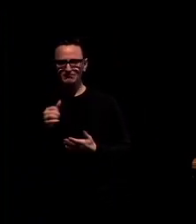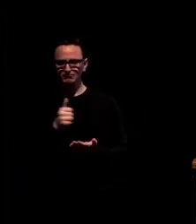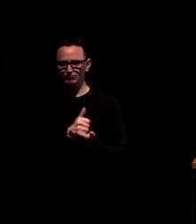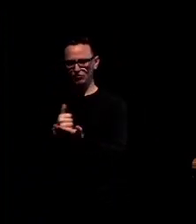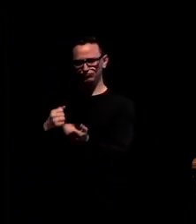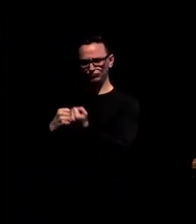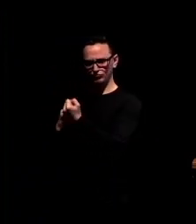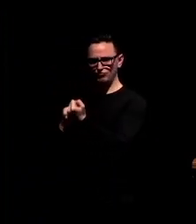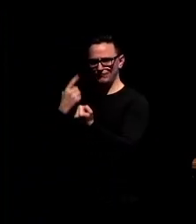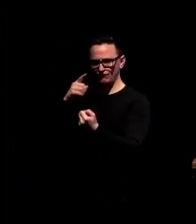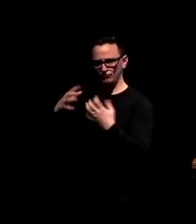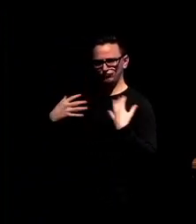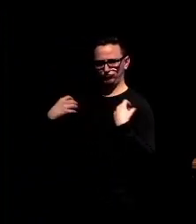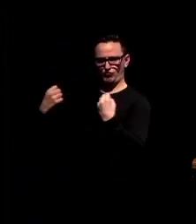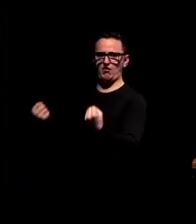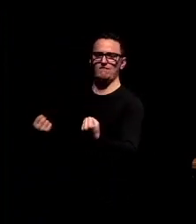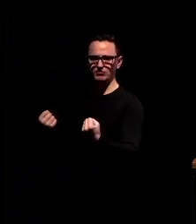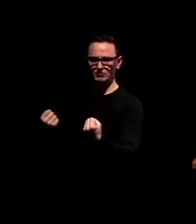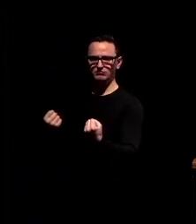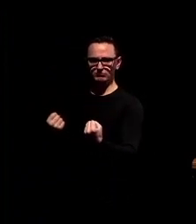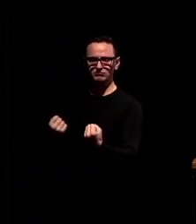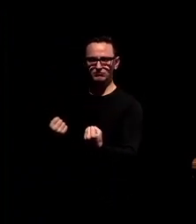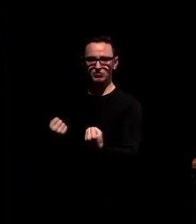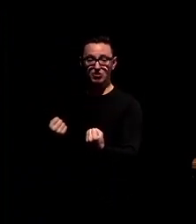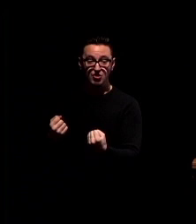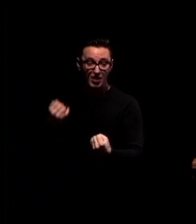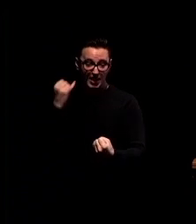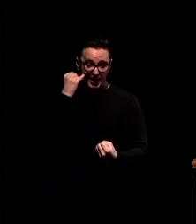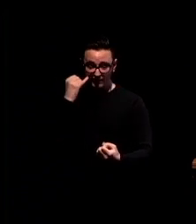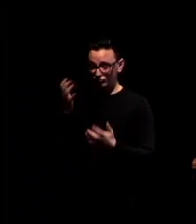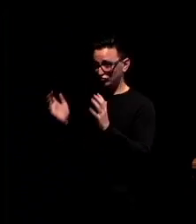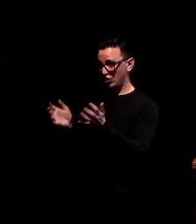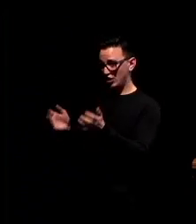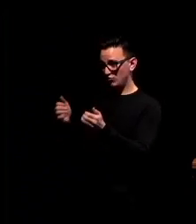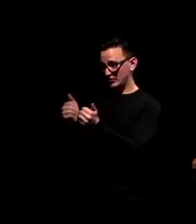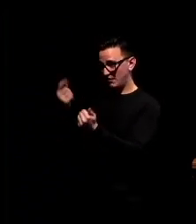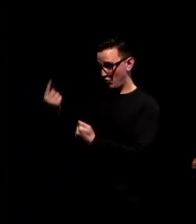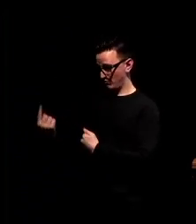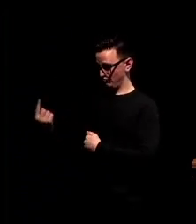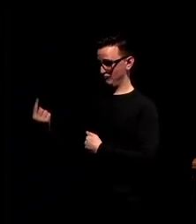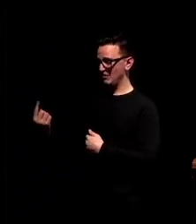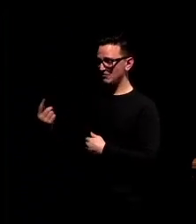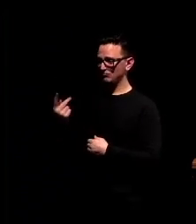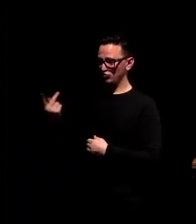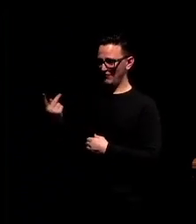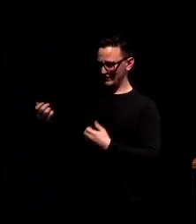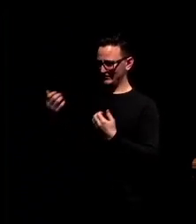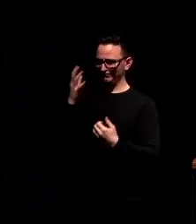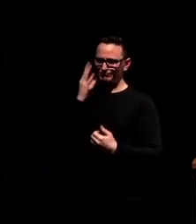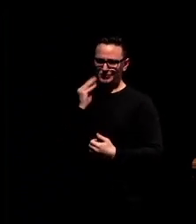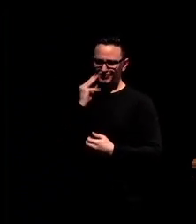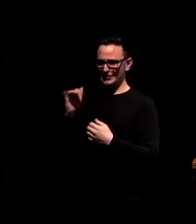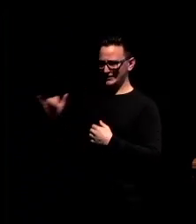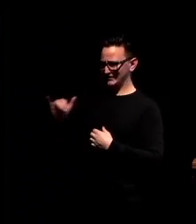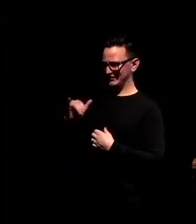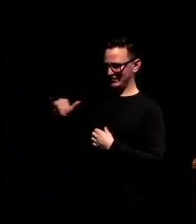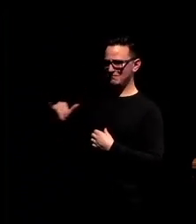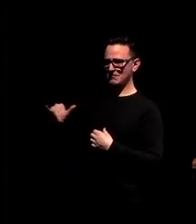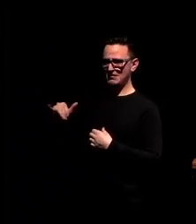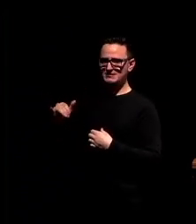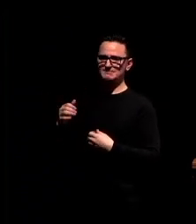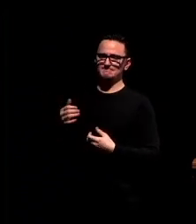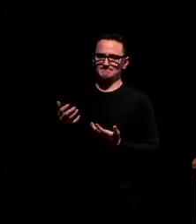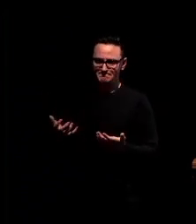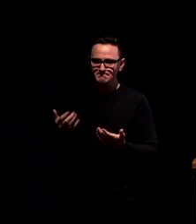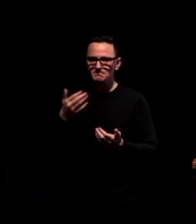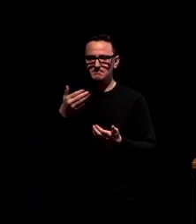mental illness and you're talking to someone who's been there, done that, you might be more engaged in your care, right, and be able to kind of accept treatment as well.